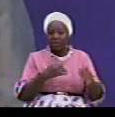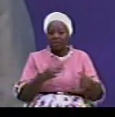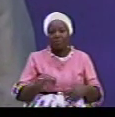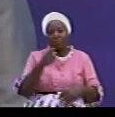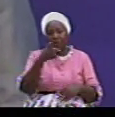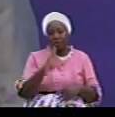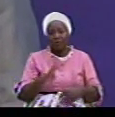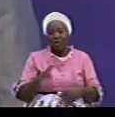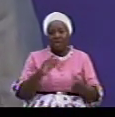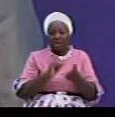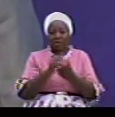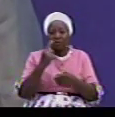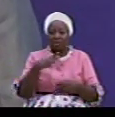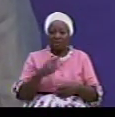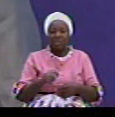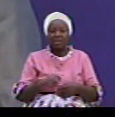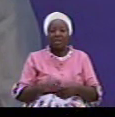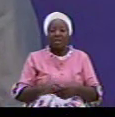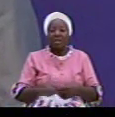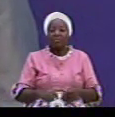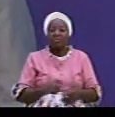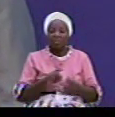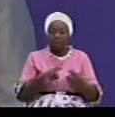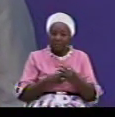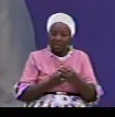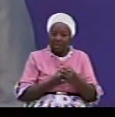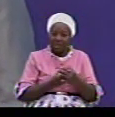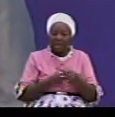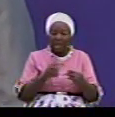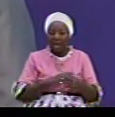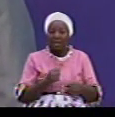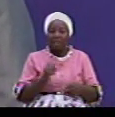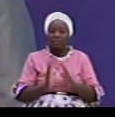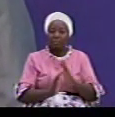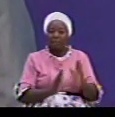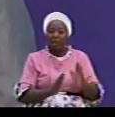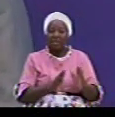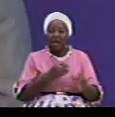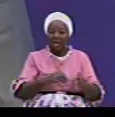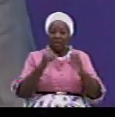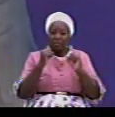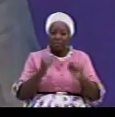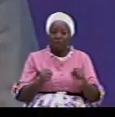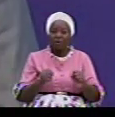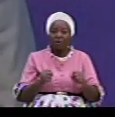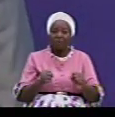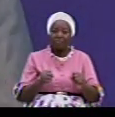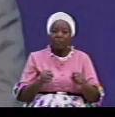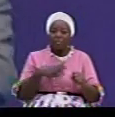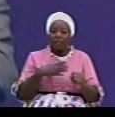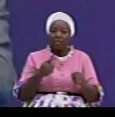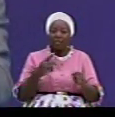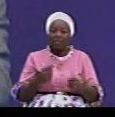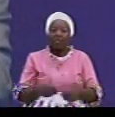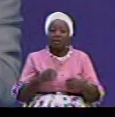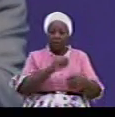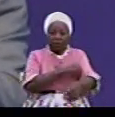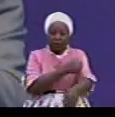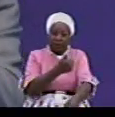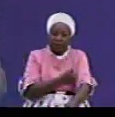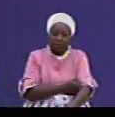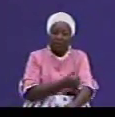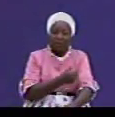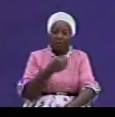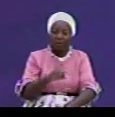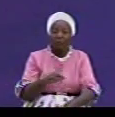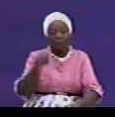original gift, original power, original authority of